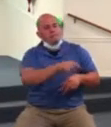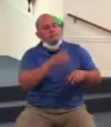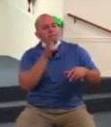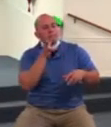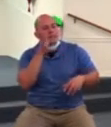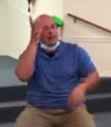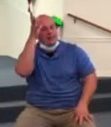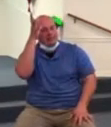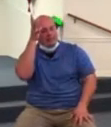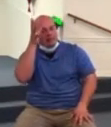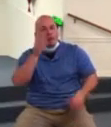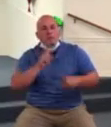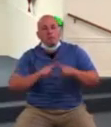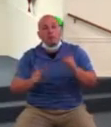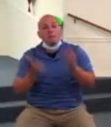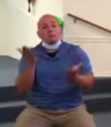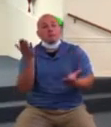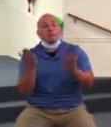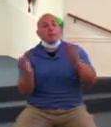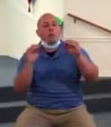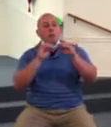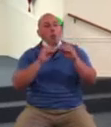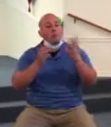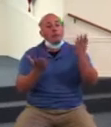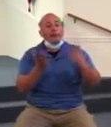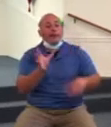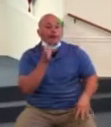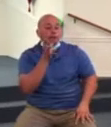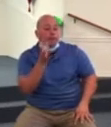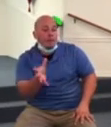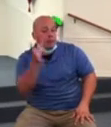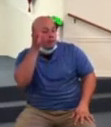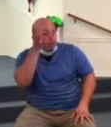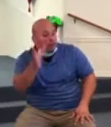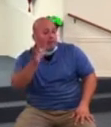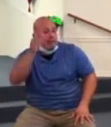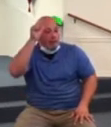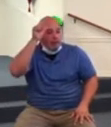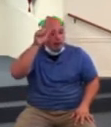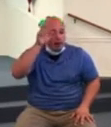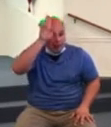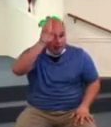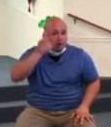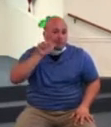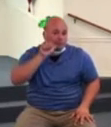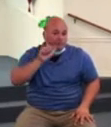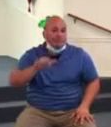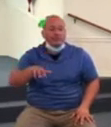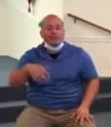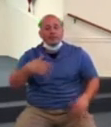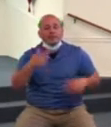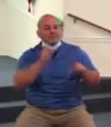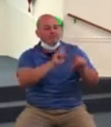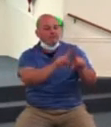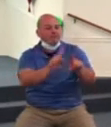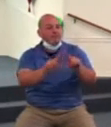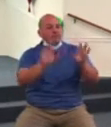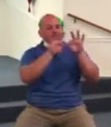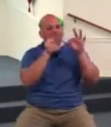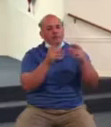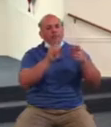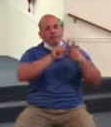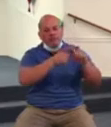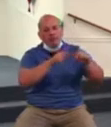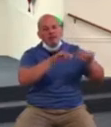than just parents, maybe grandparents, aunts, uncles, friends, close friends, neighbors who brought the little children